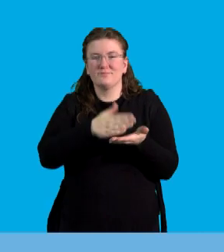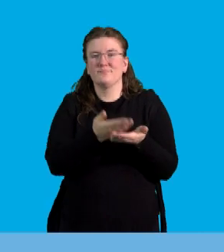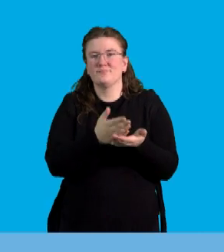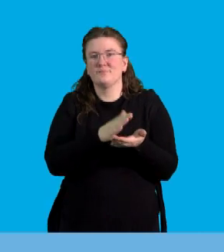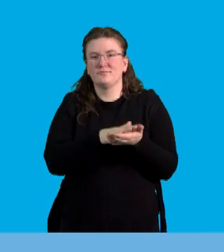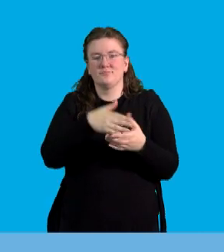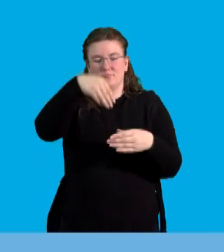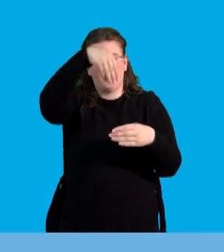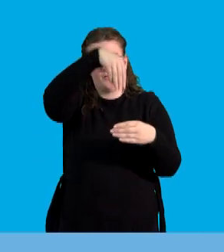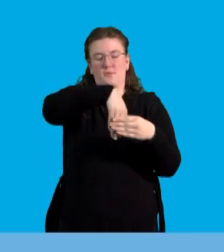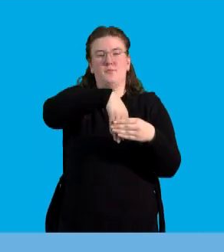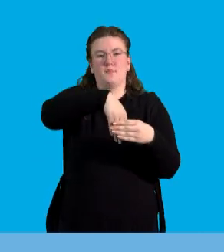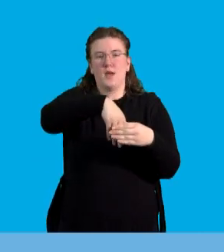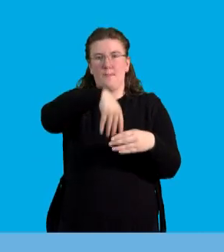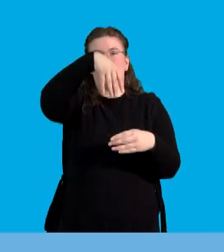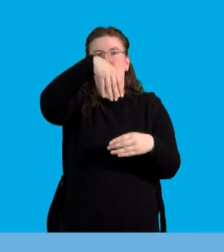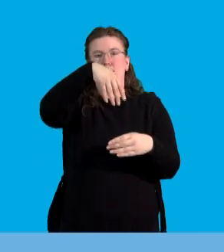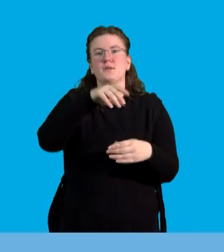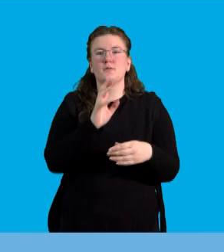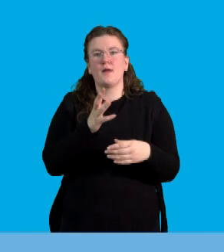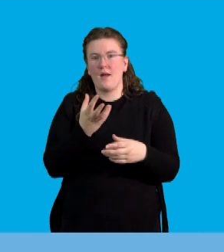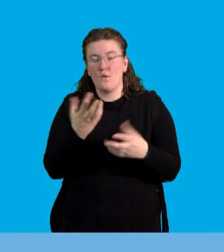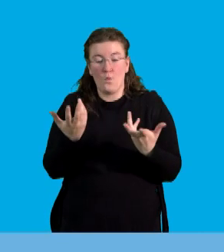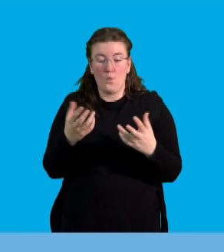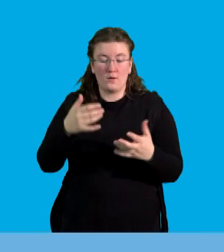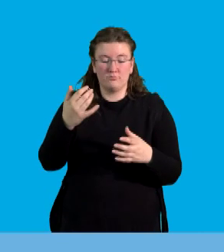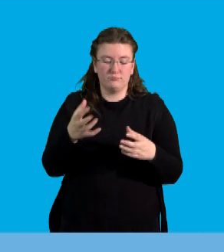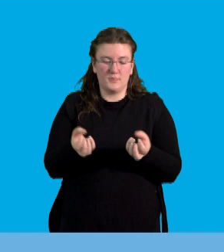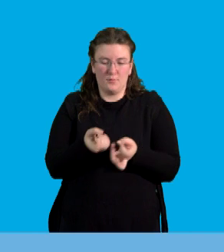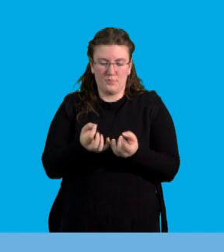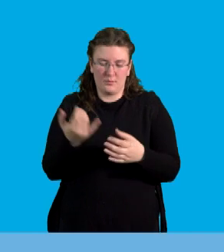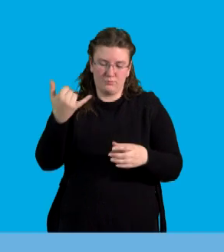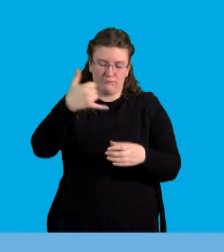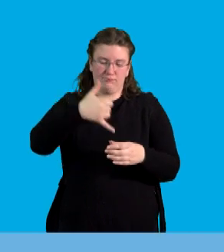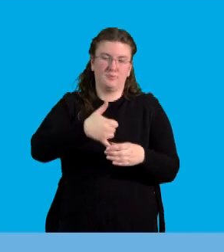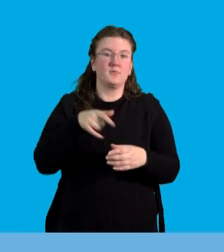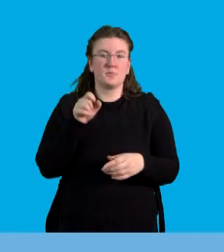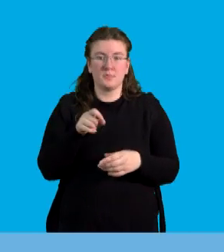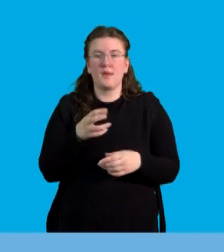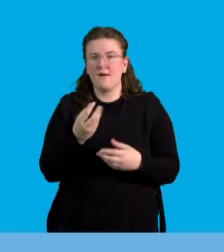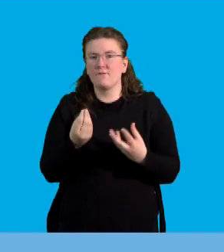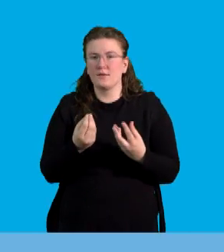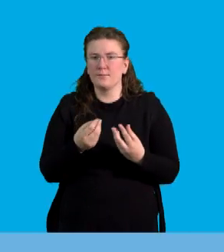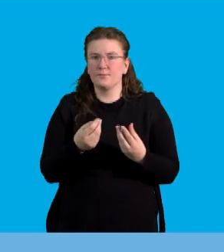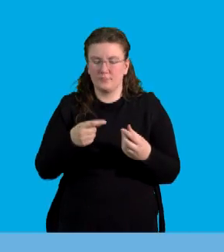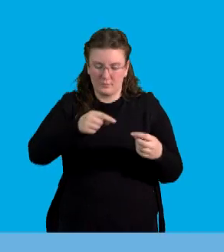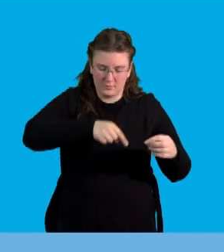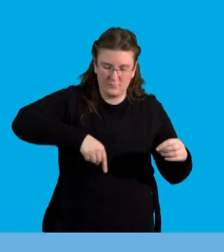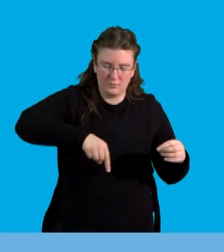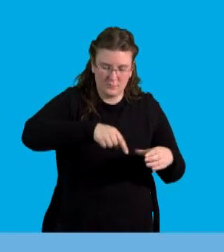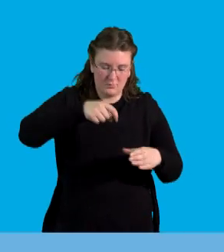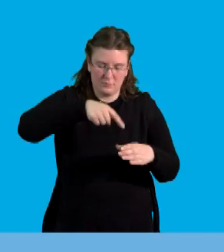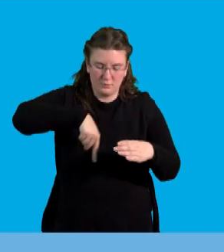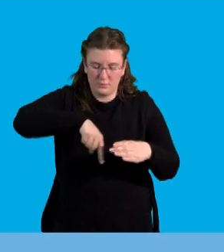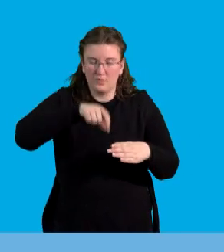an element that heats up. So as we can see from this picture, the kettle has that element that heats